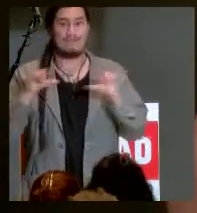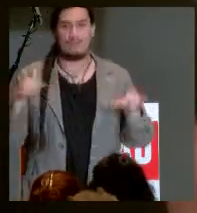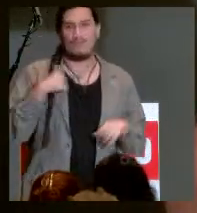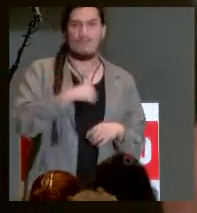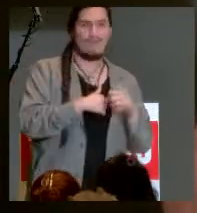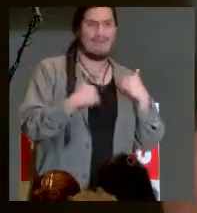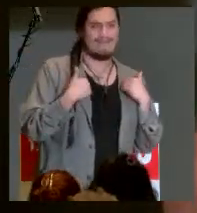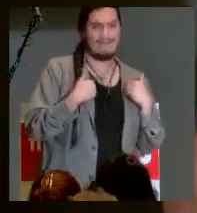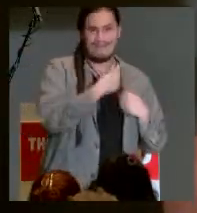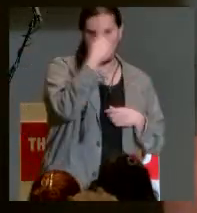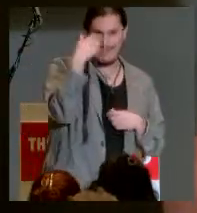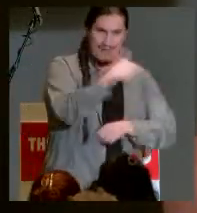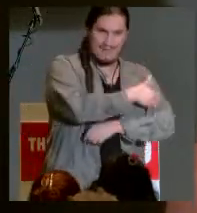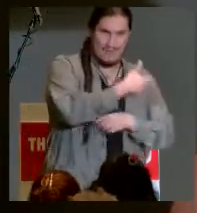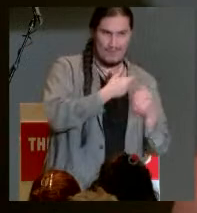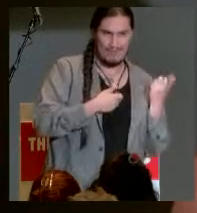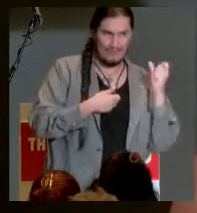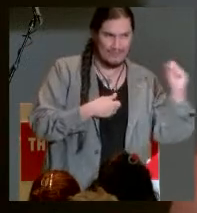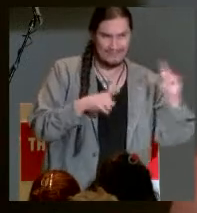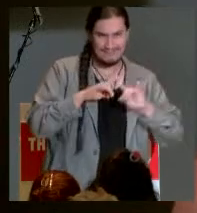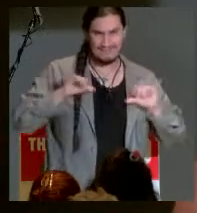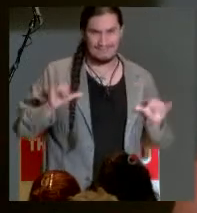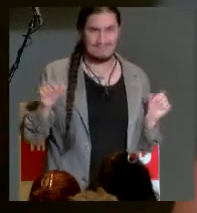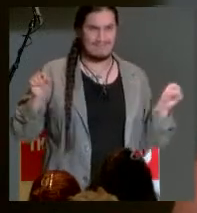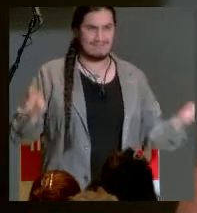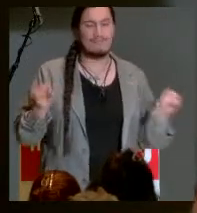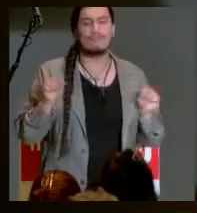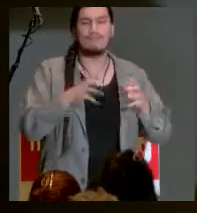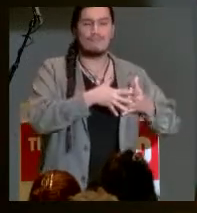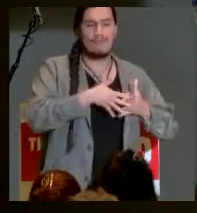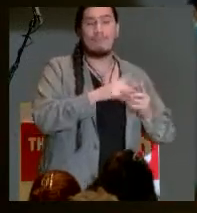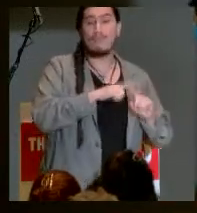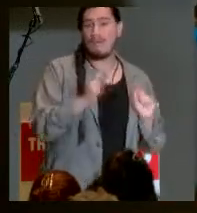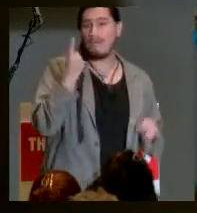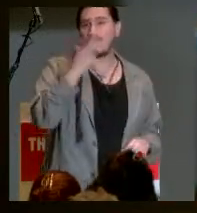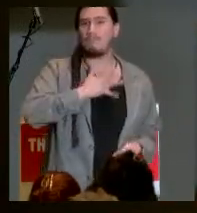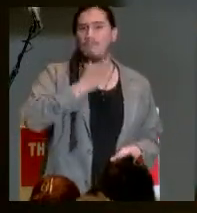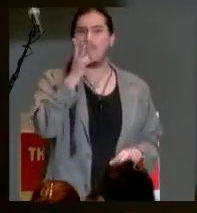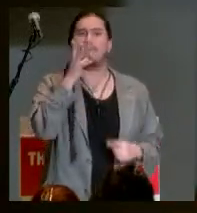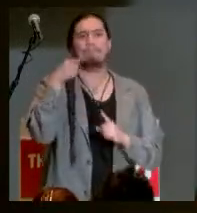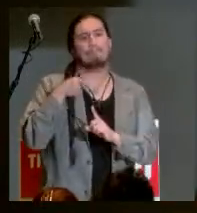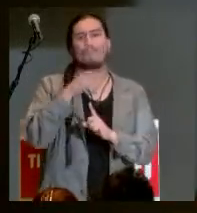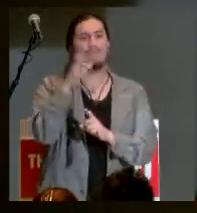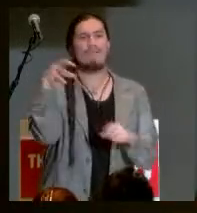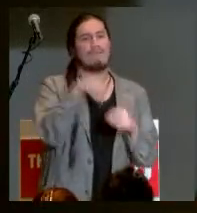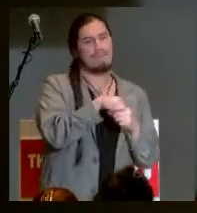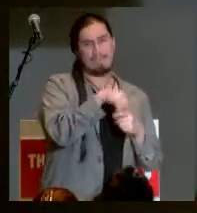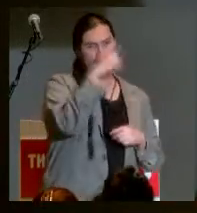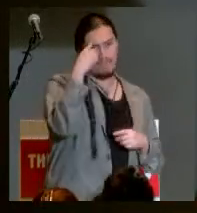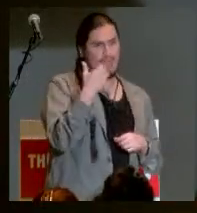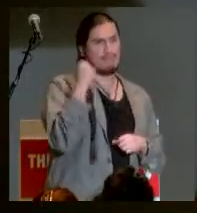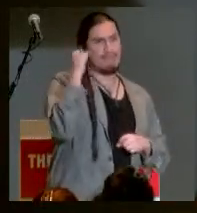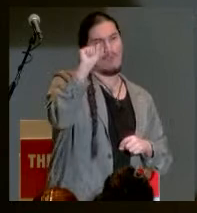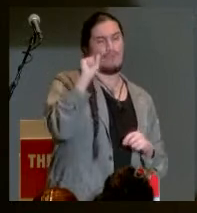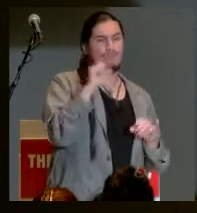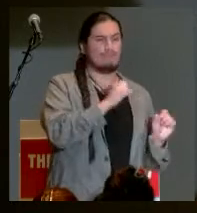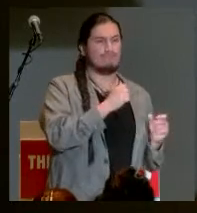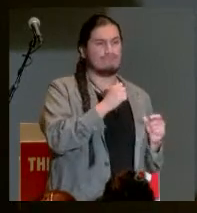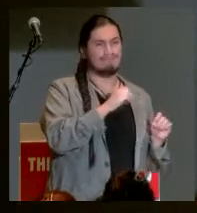having the Black Power movement mm-hmm. in America. But my mom was not into the Black Power movement. My mom